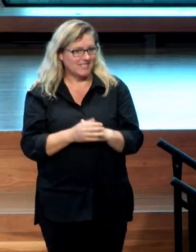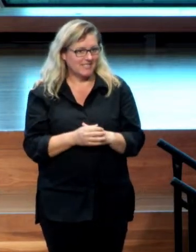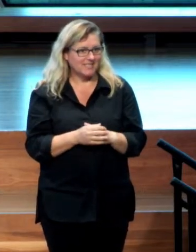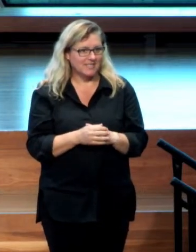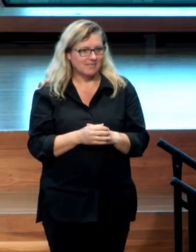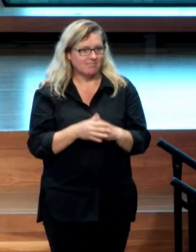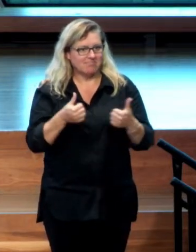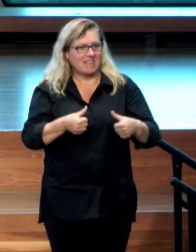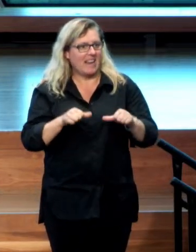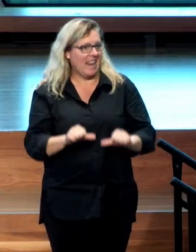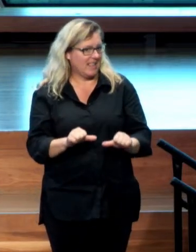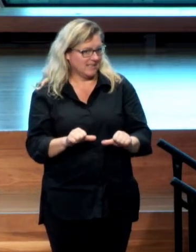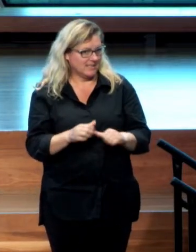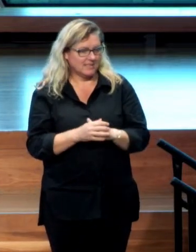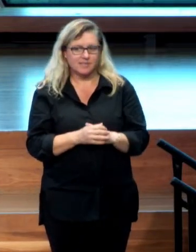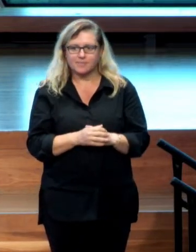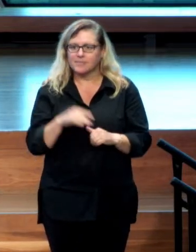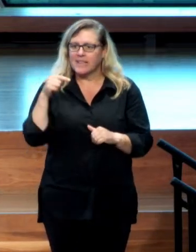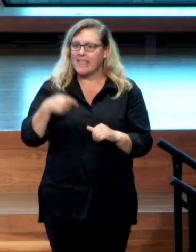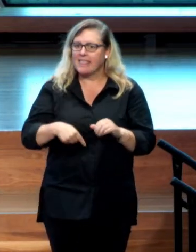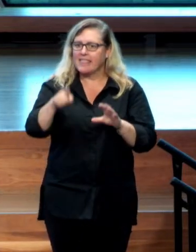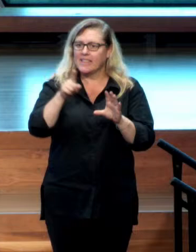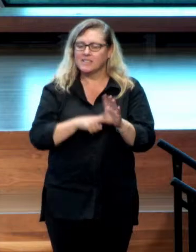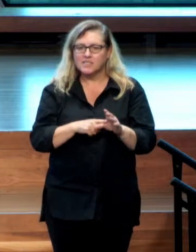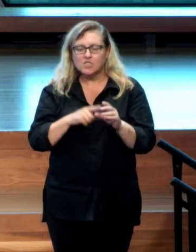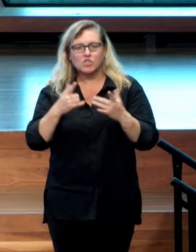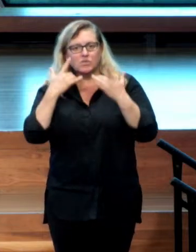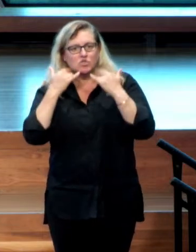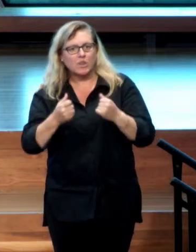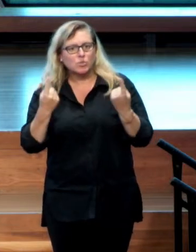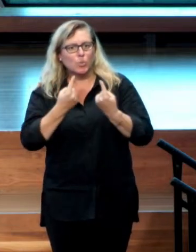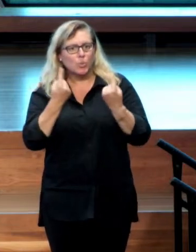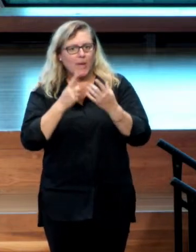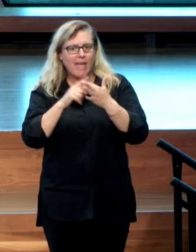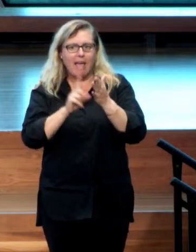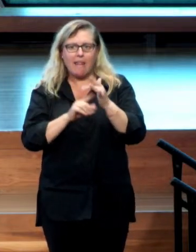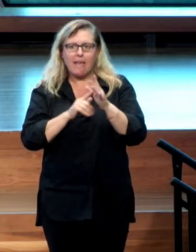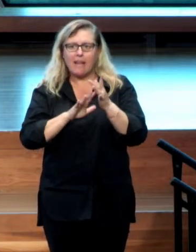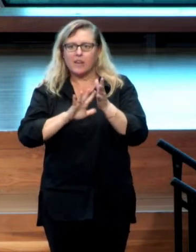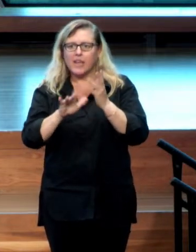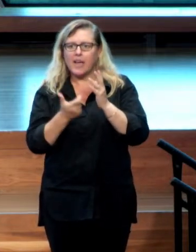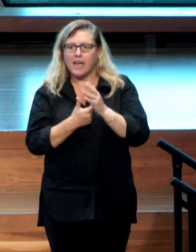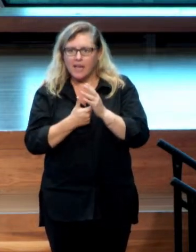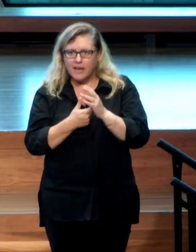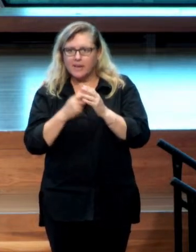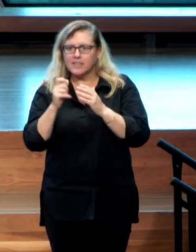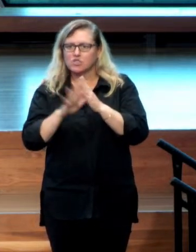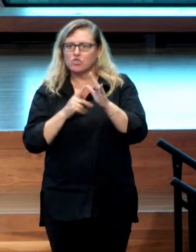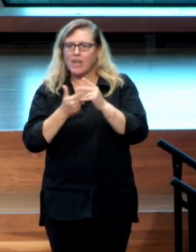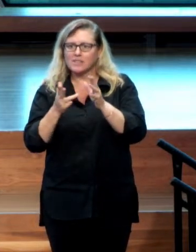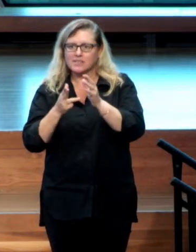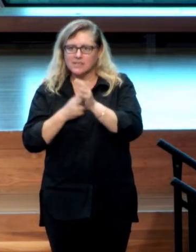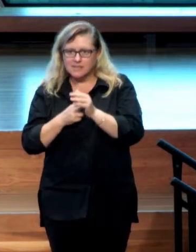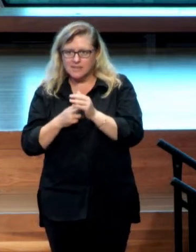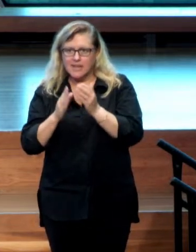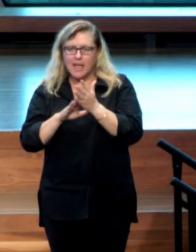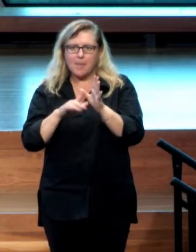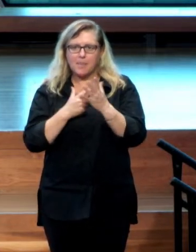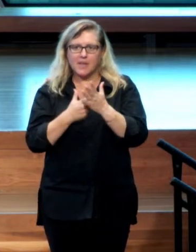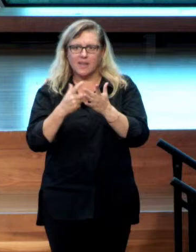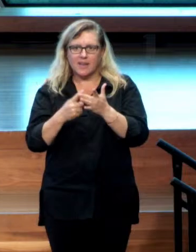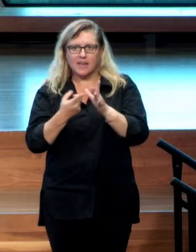That is our next category. And this year the judges were Eleanor Jackson, Maria Taikolanda, and the convener was